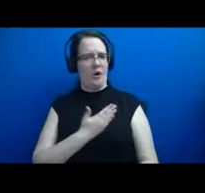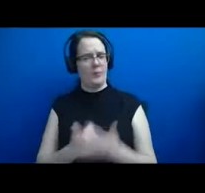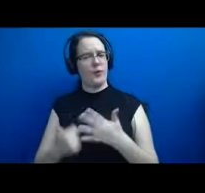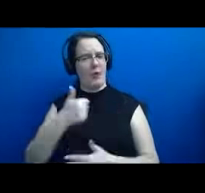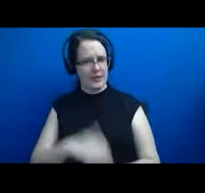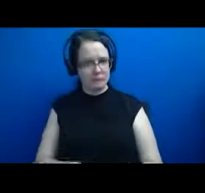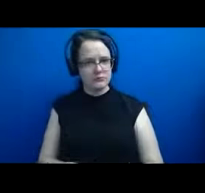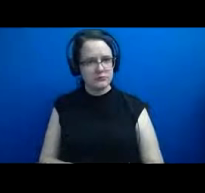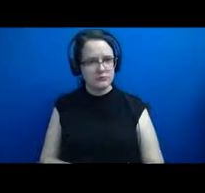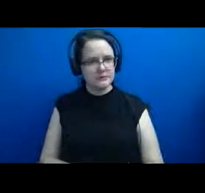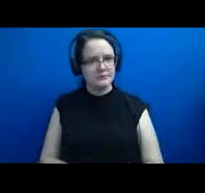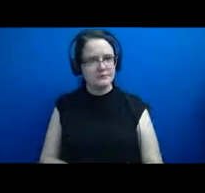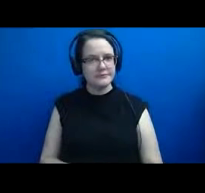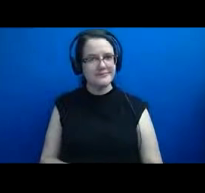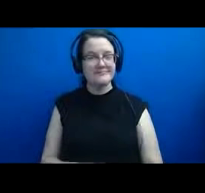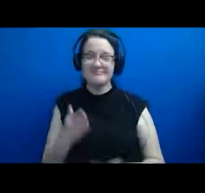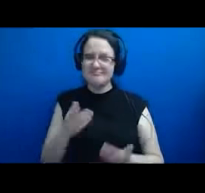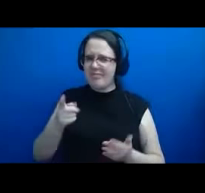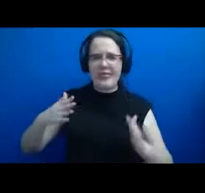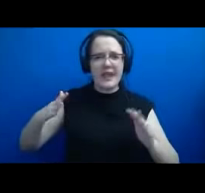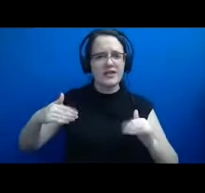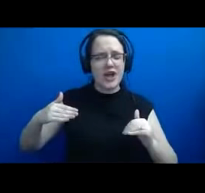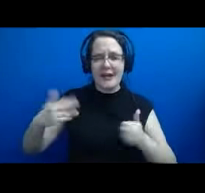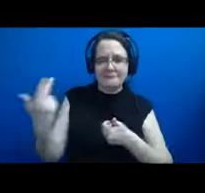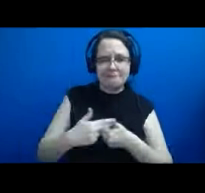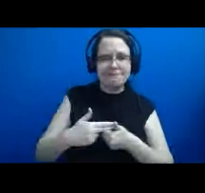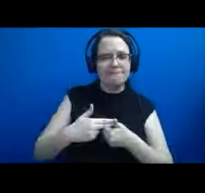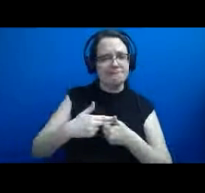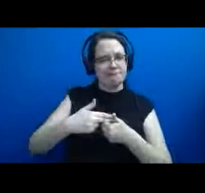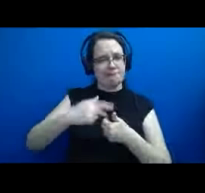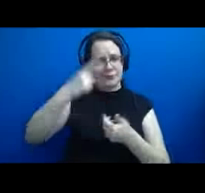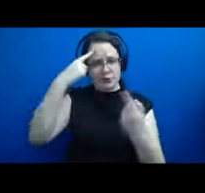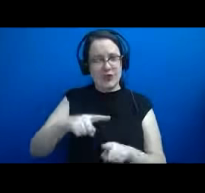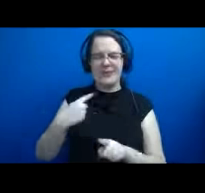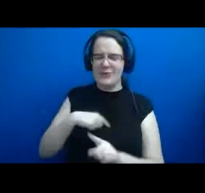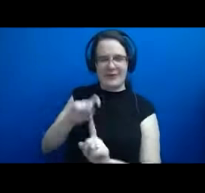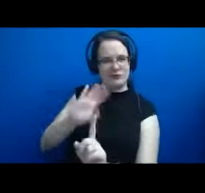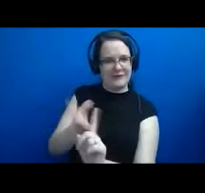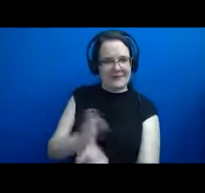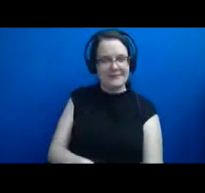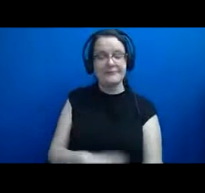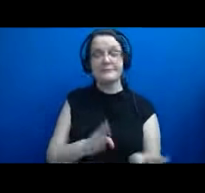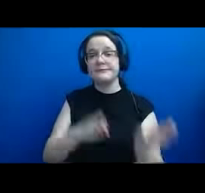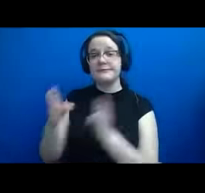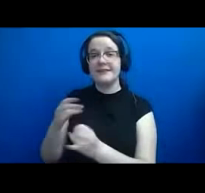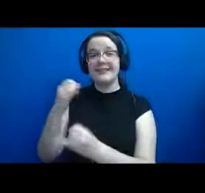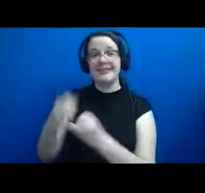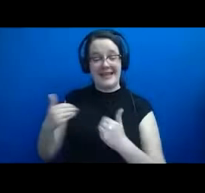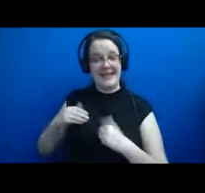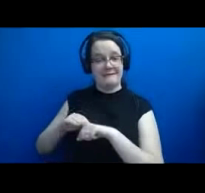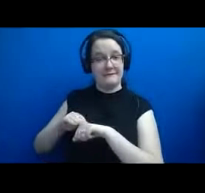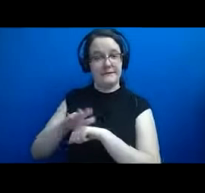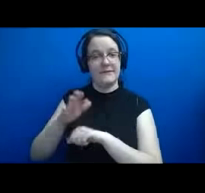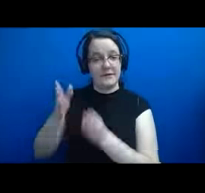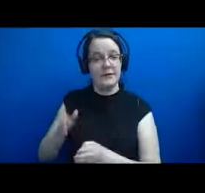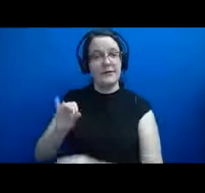And they're just not on board yet, and we have to convince them. Then you have your influencers. So an